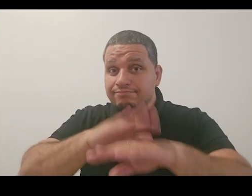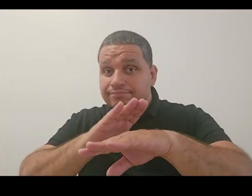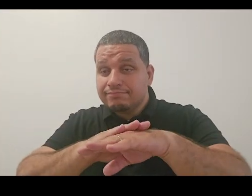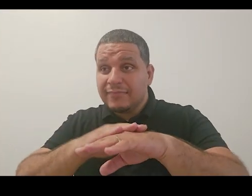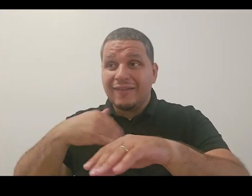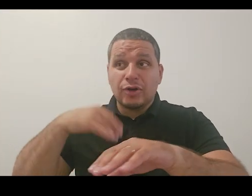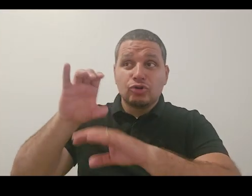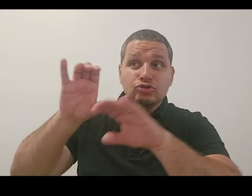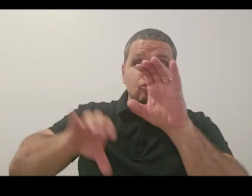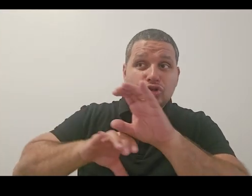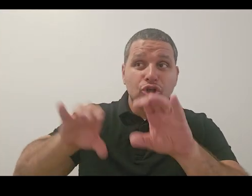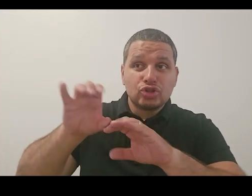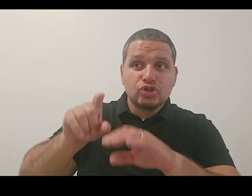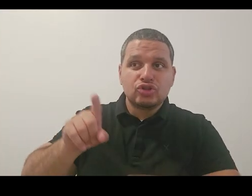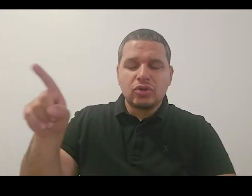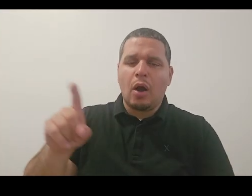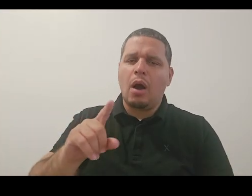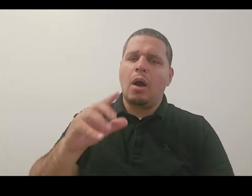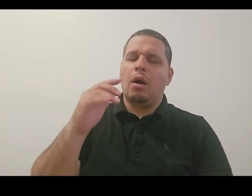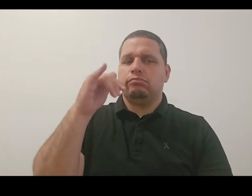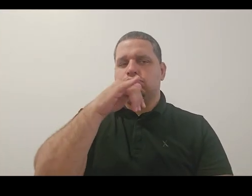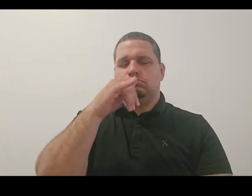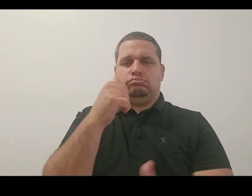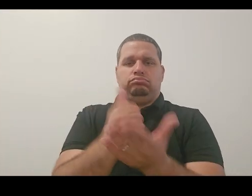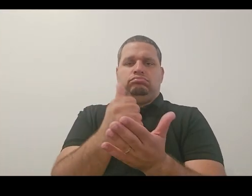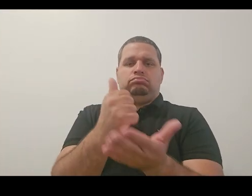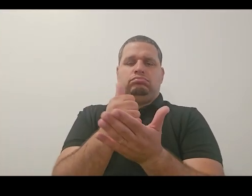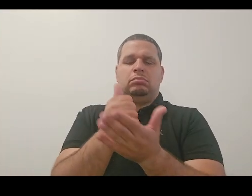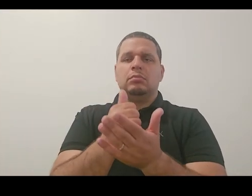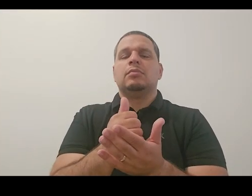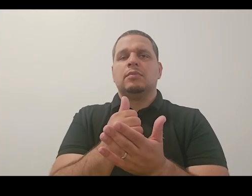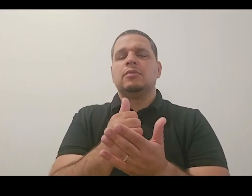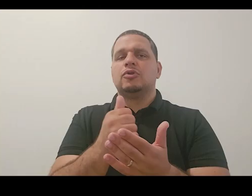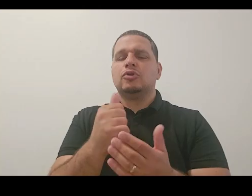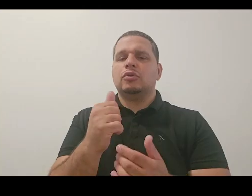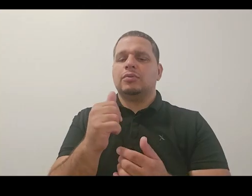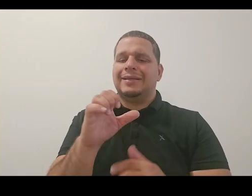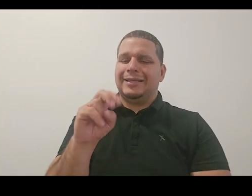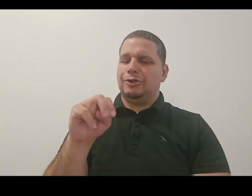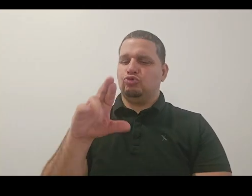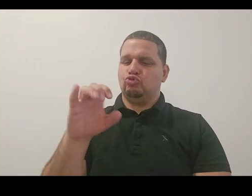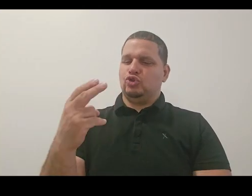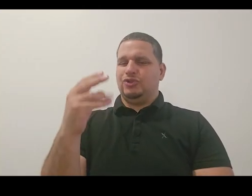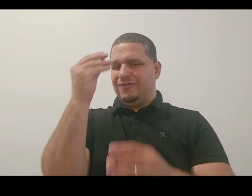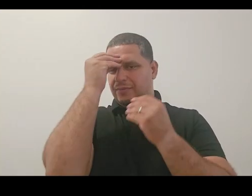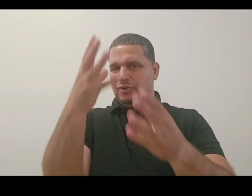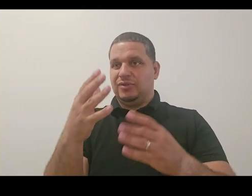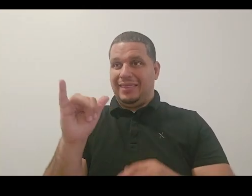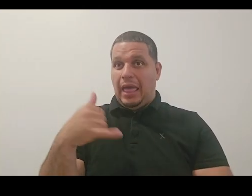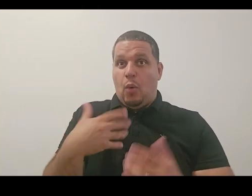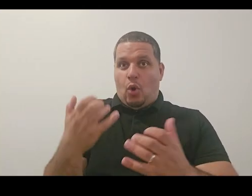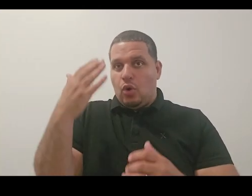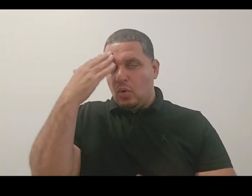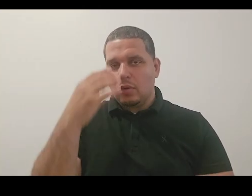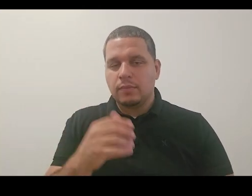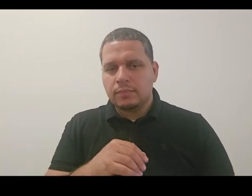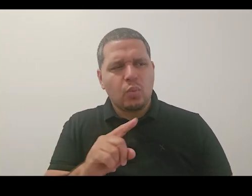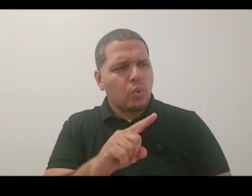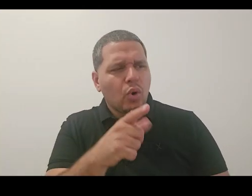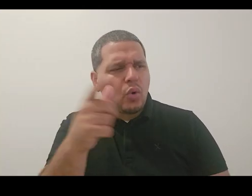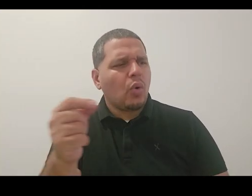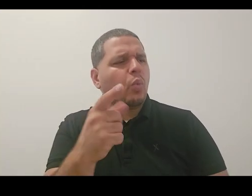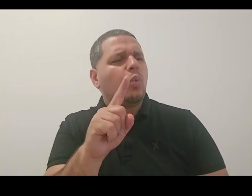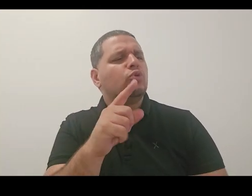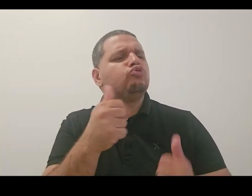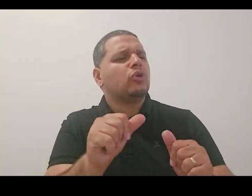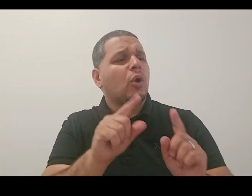up, there's construction is a super useful way of enriching information, right? And that's something I really want to know.